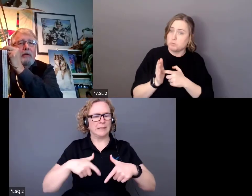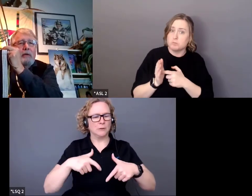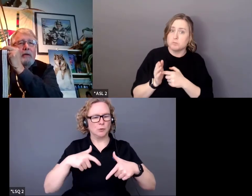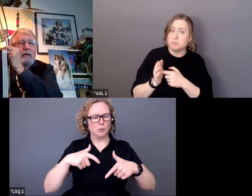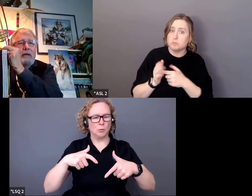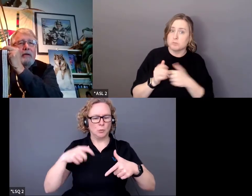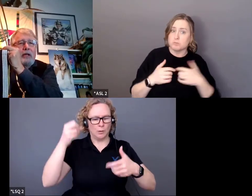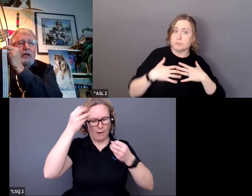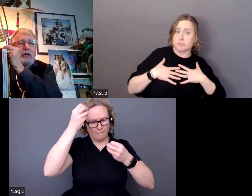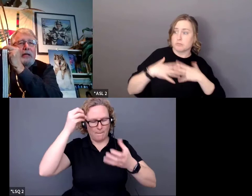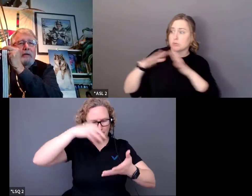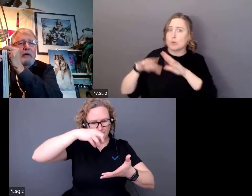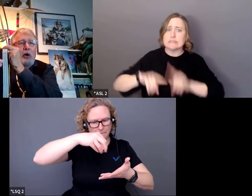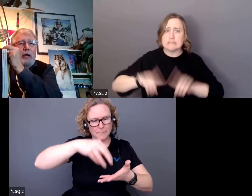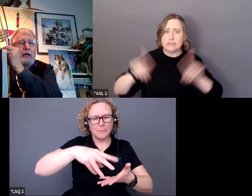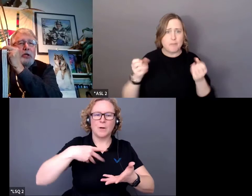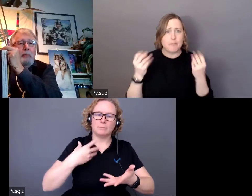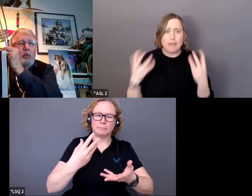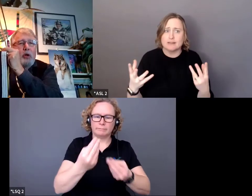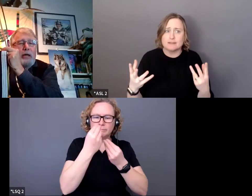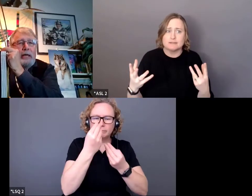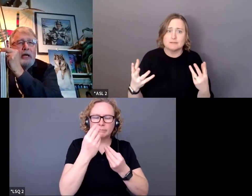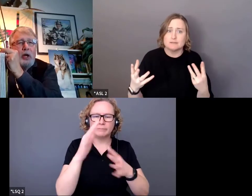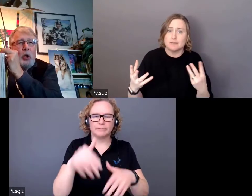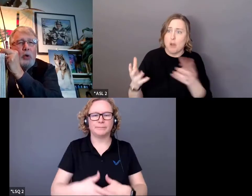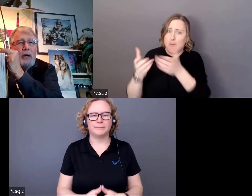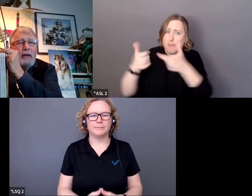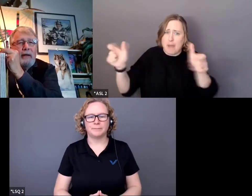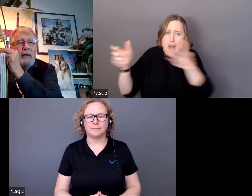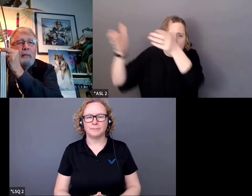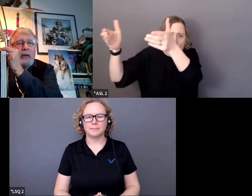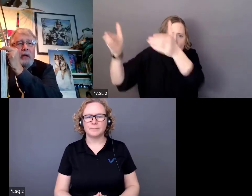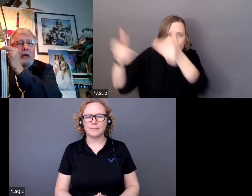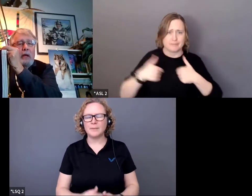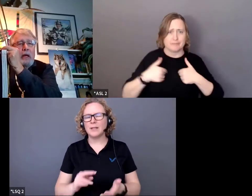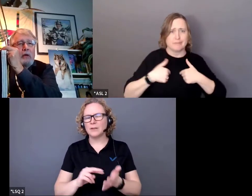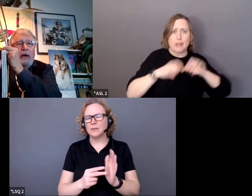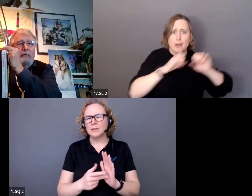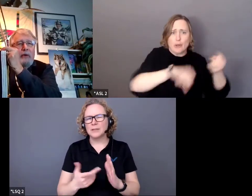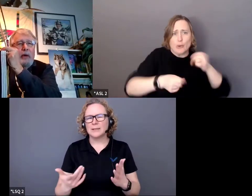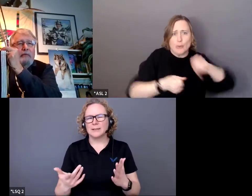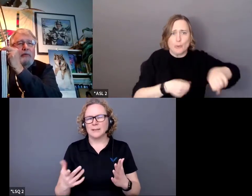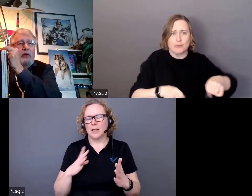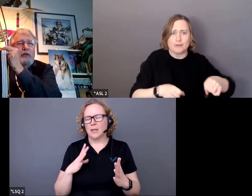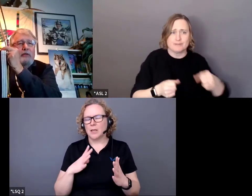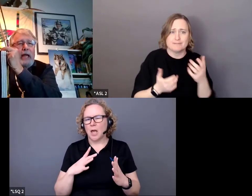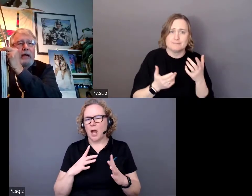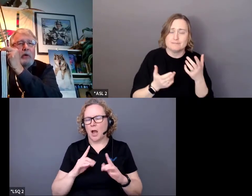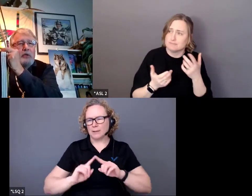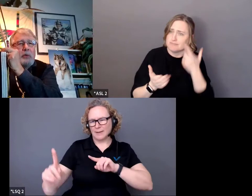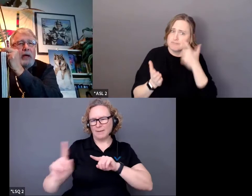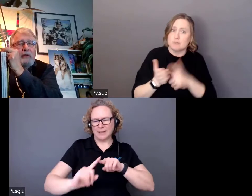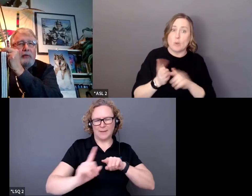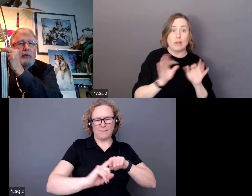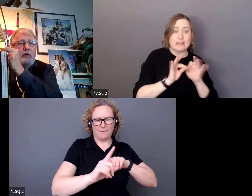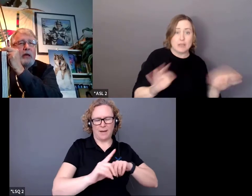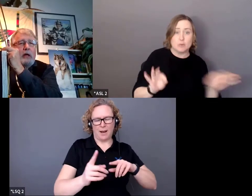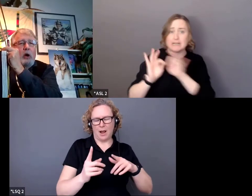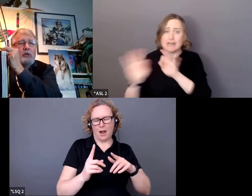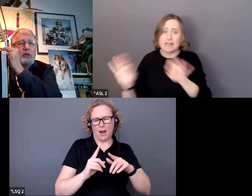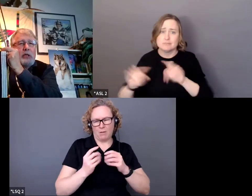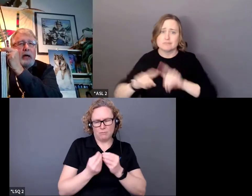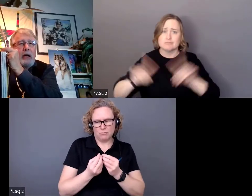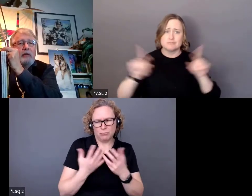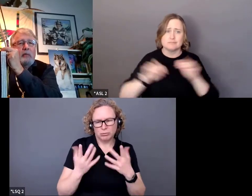between us. Clearly, you're in a ship, we're in a canoe. We have differences in language. We have difference